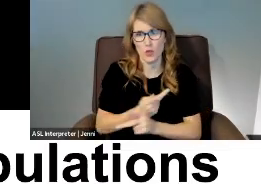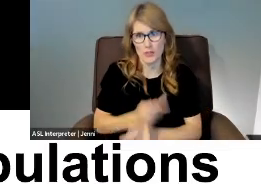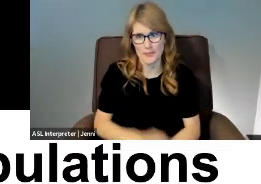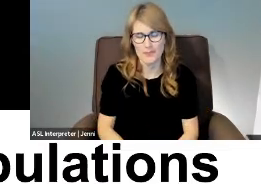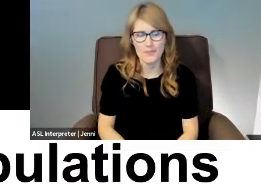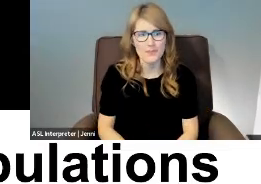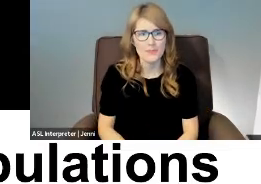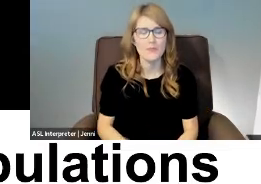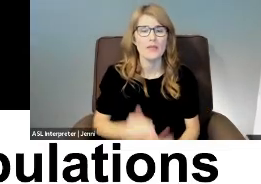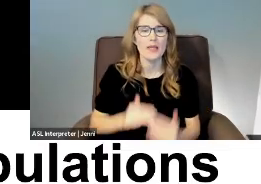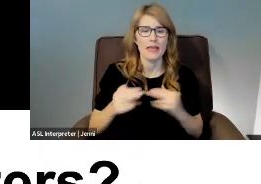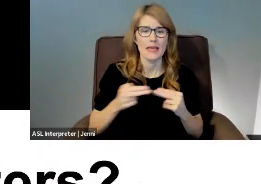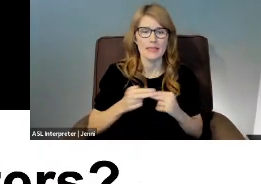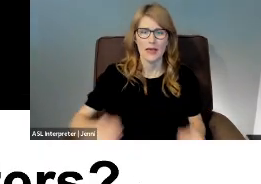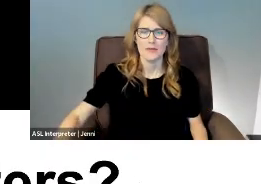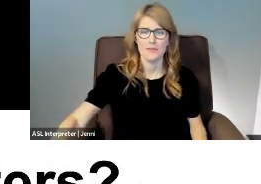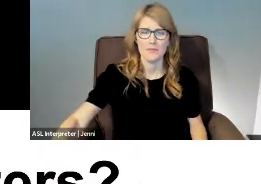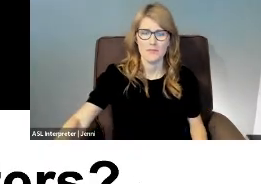Next slide, please.